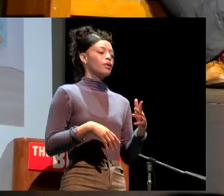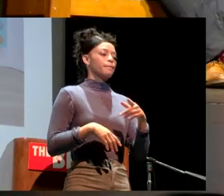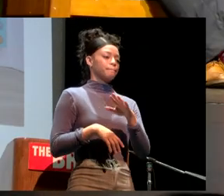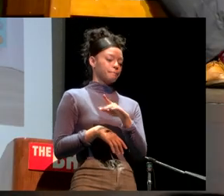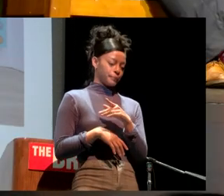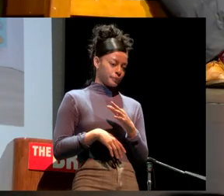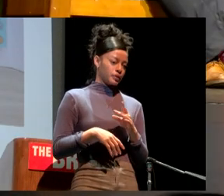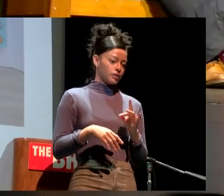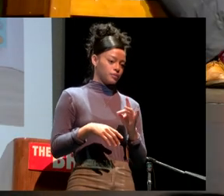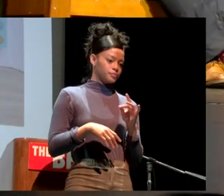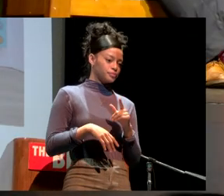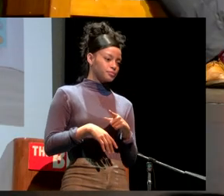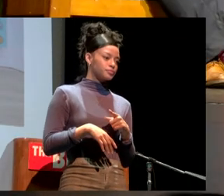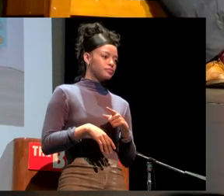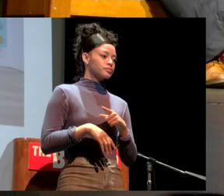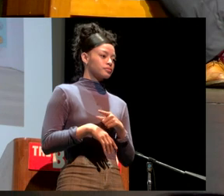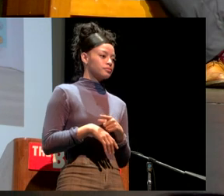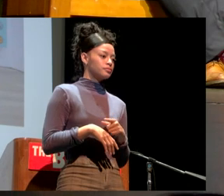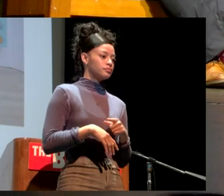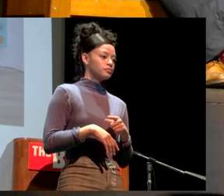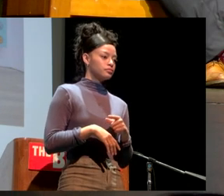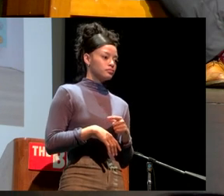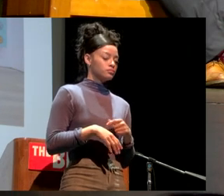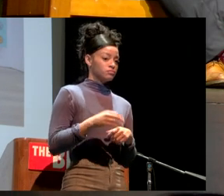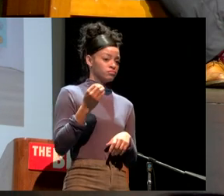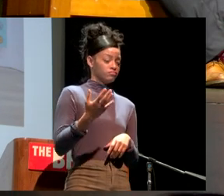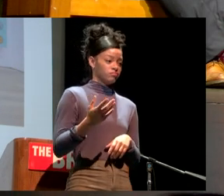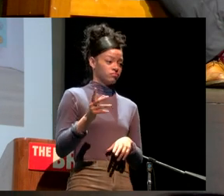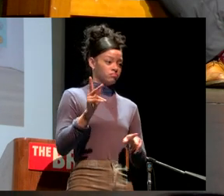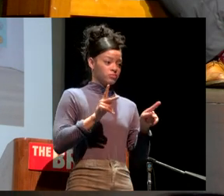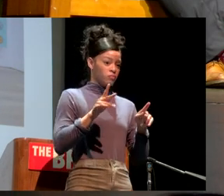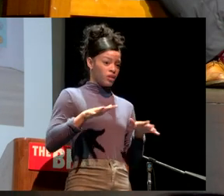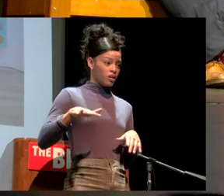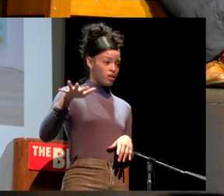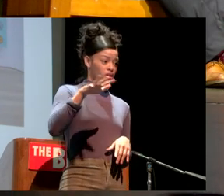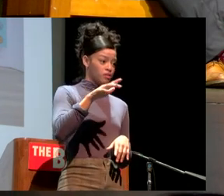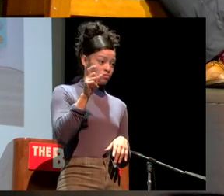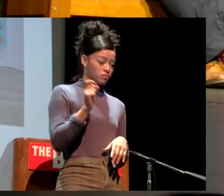something people need to realize that they did all the flowers by hand.